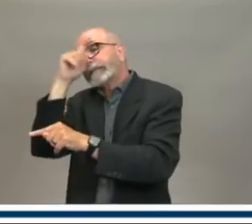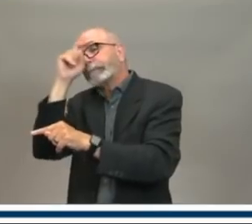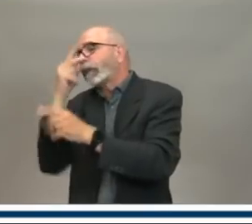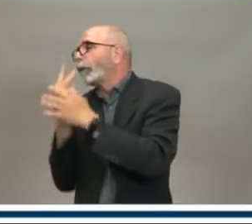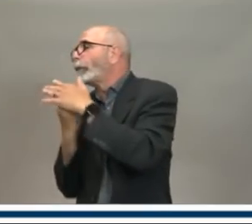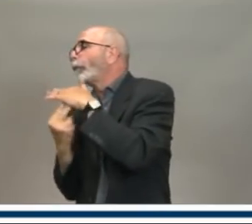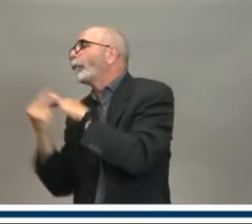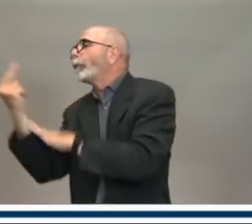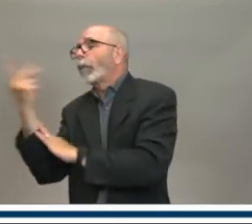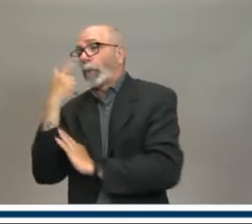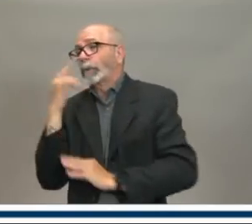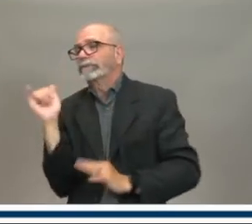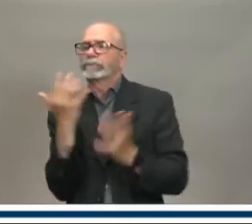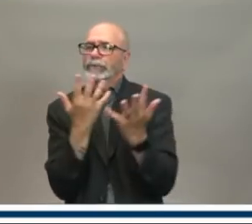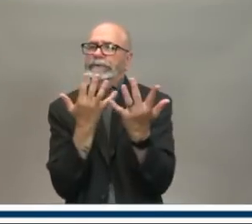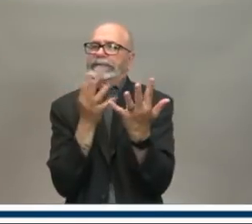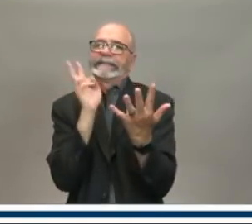Press.